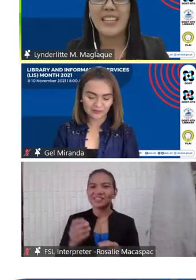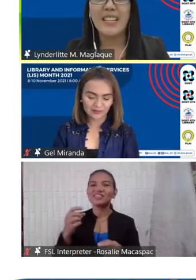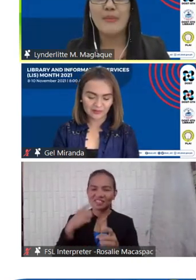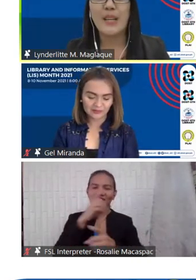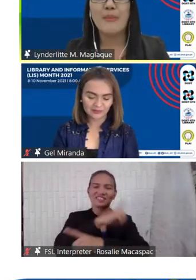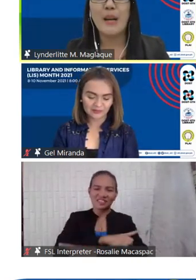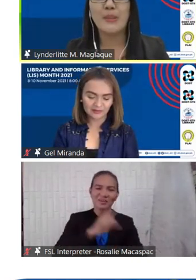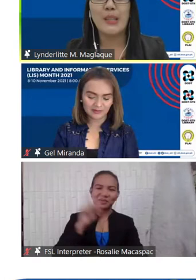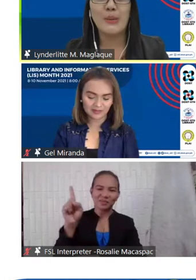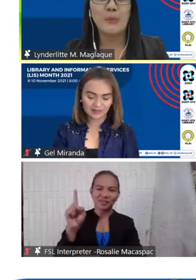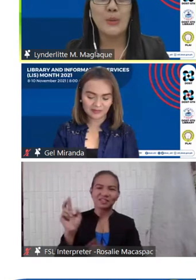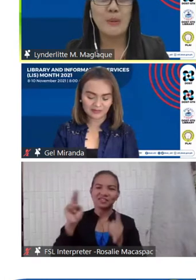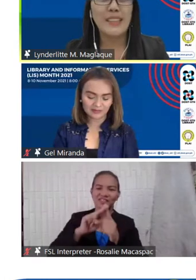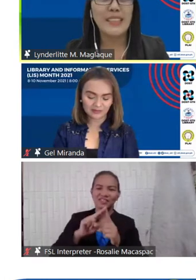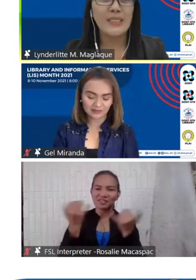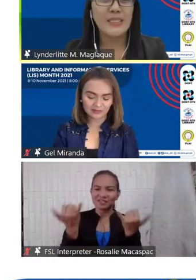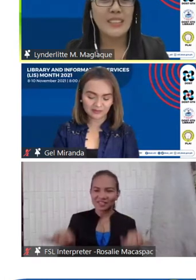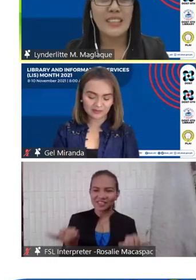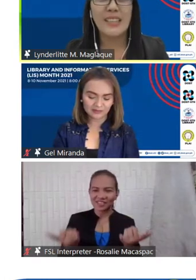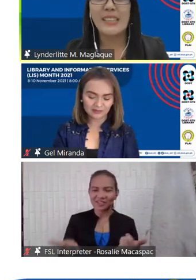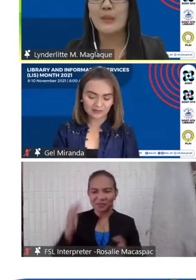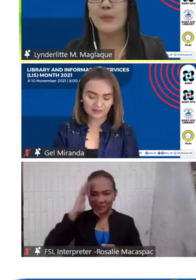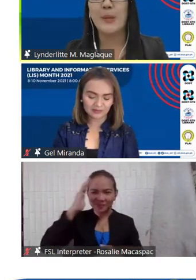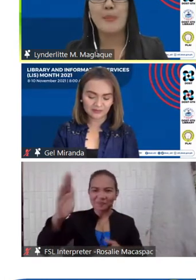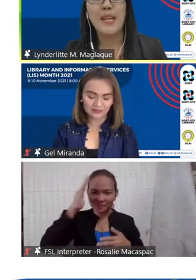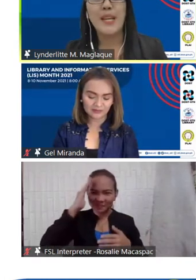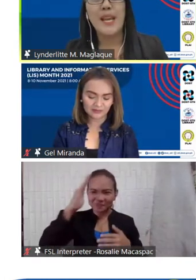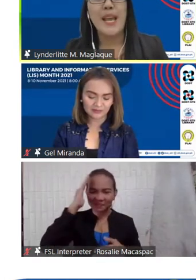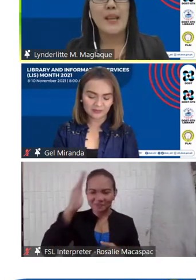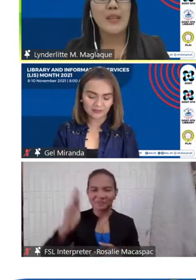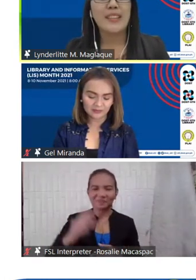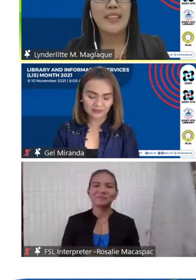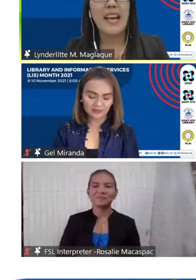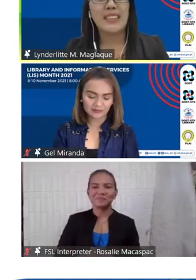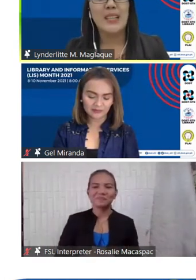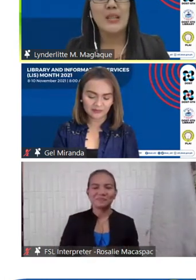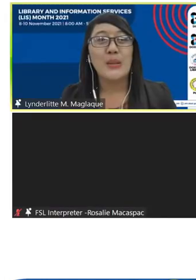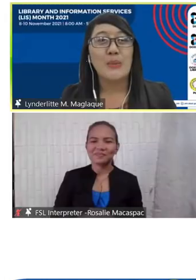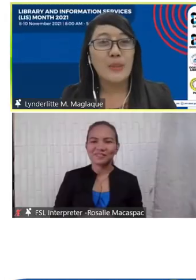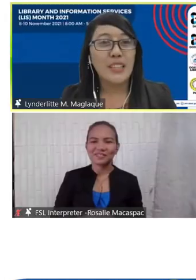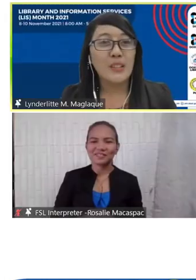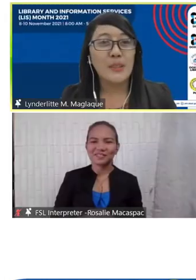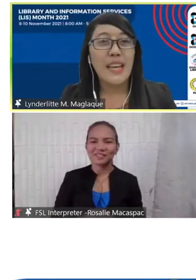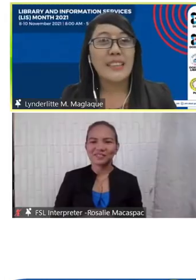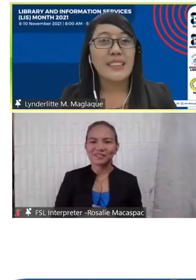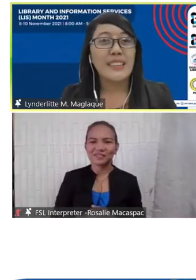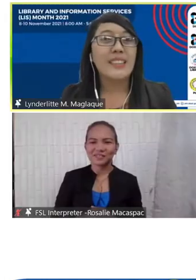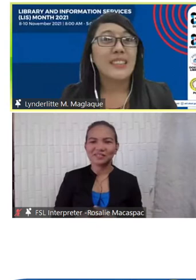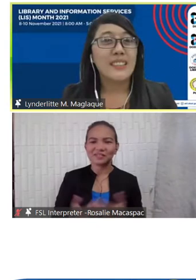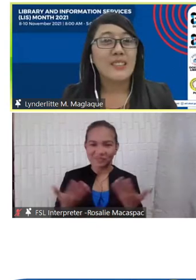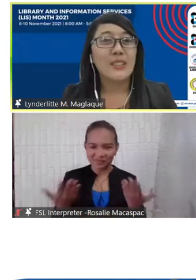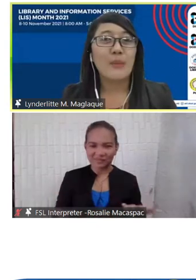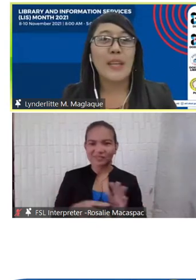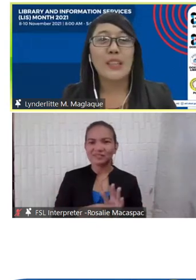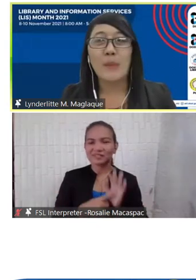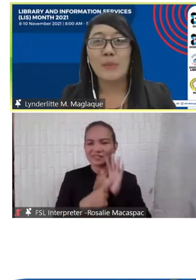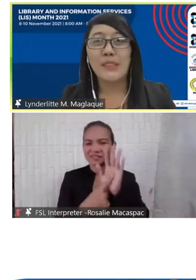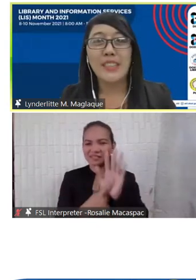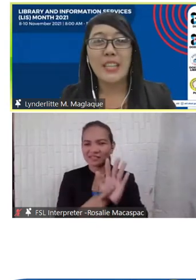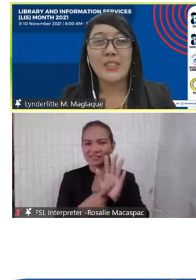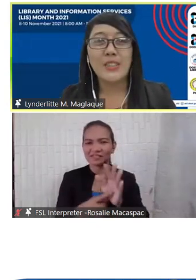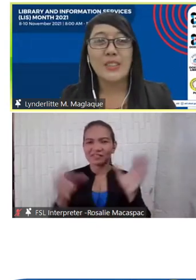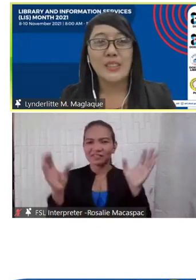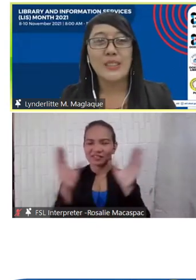today. Mga ma'am, saludo po kami sa inyo. Ang gagaling niyo po. And with that, we would like to present the Certificate